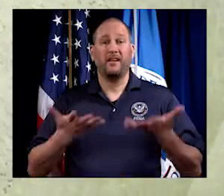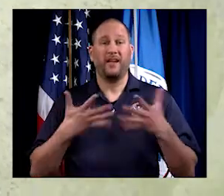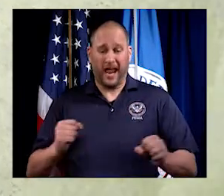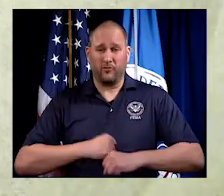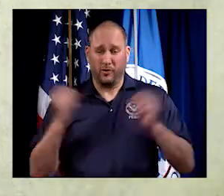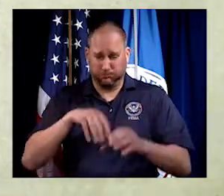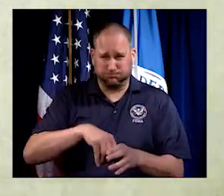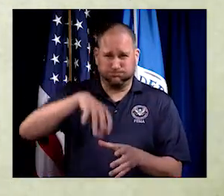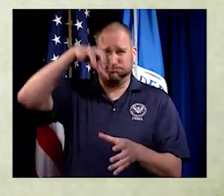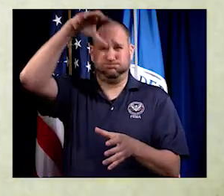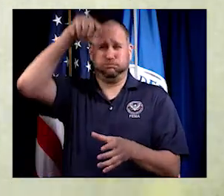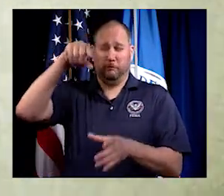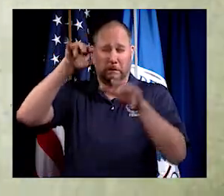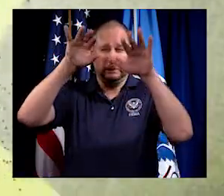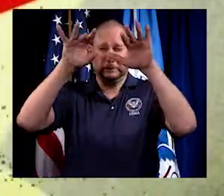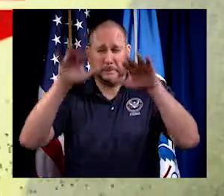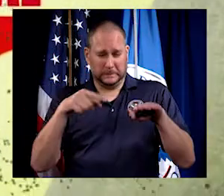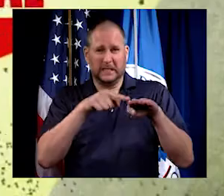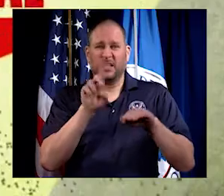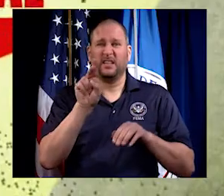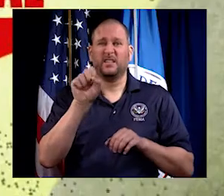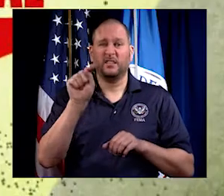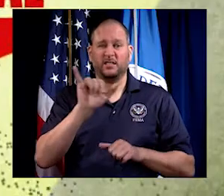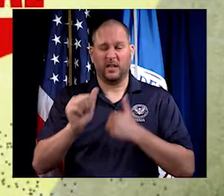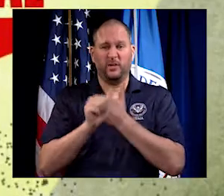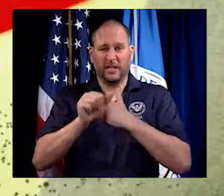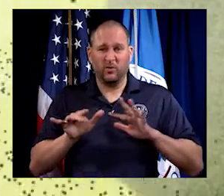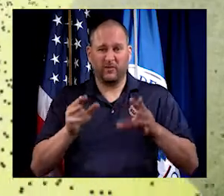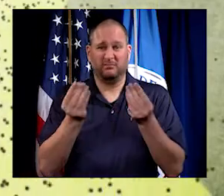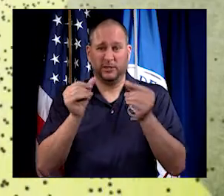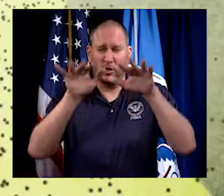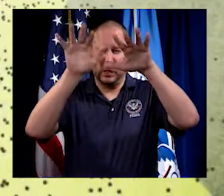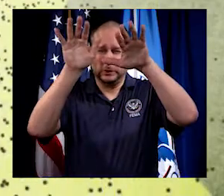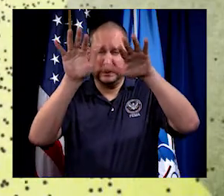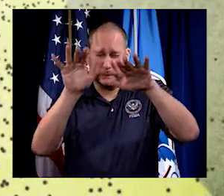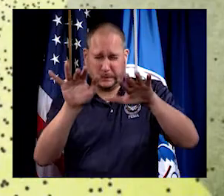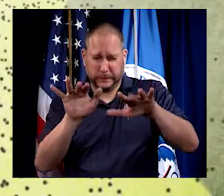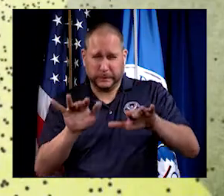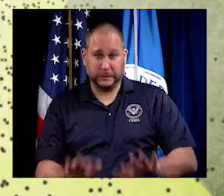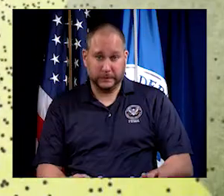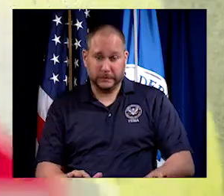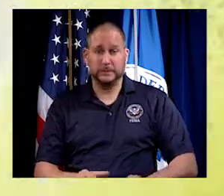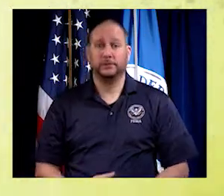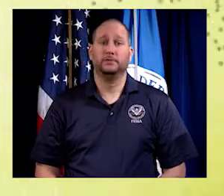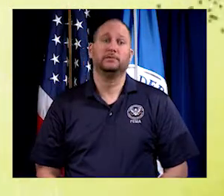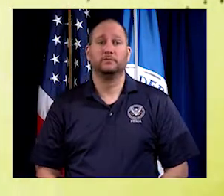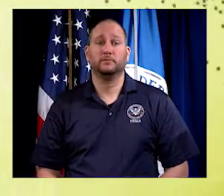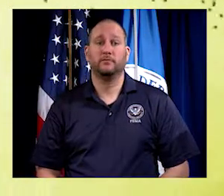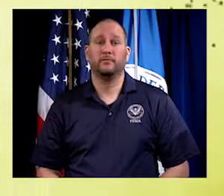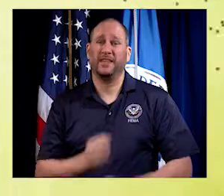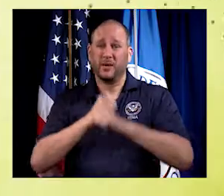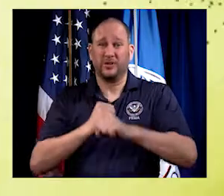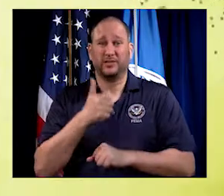nuclear explosion produces dust-like radioactive material that travels through the air and falls to the ground.